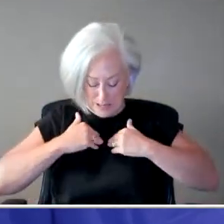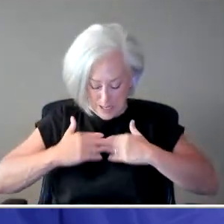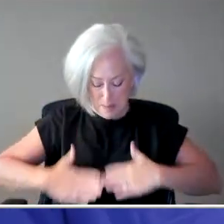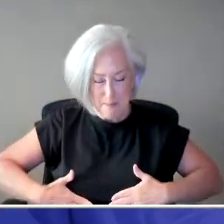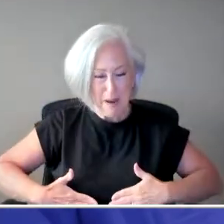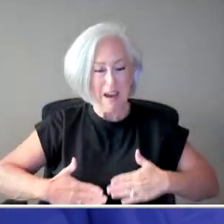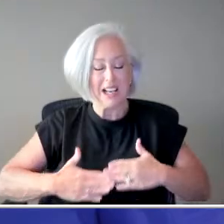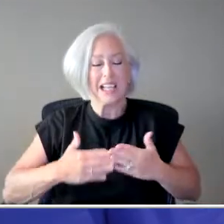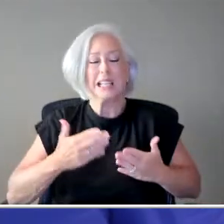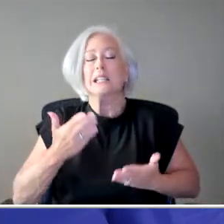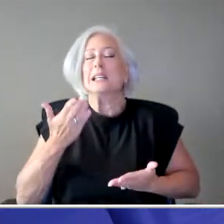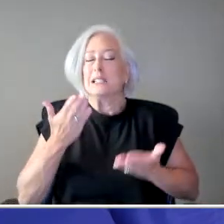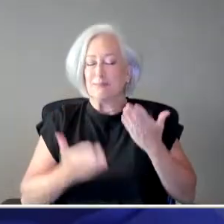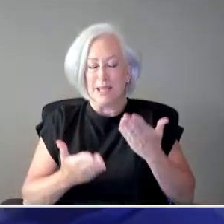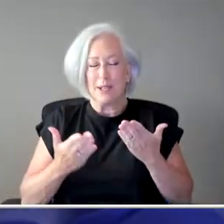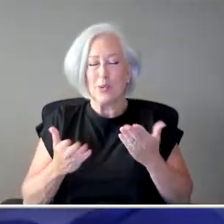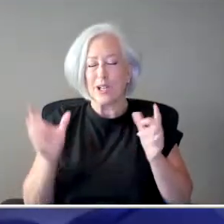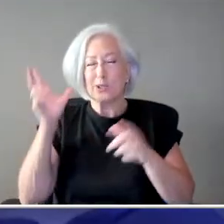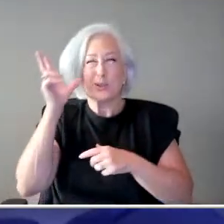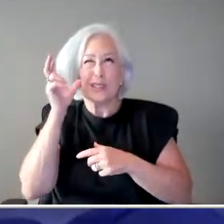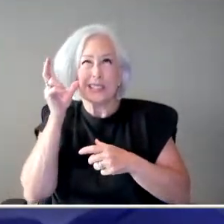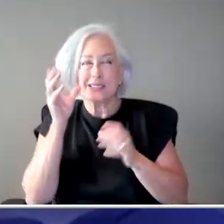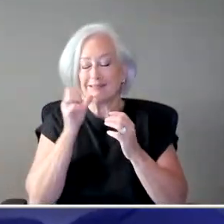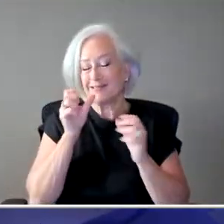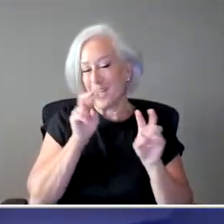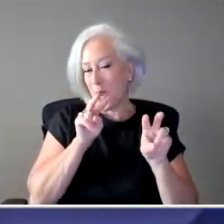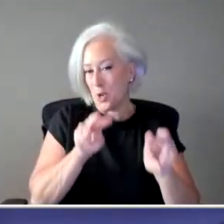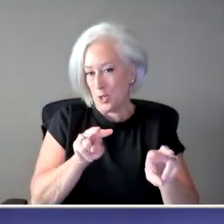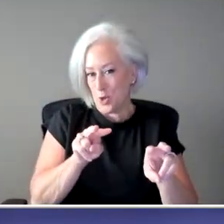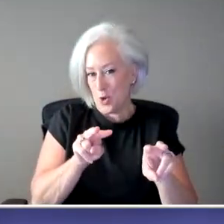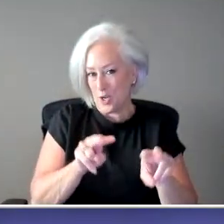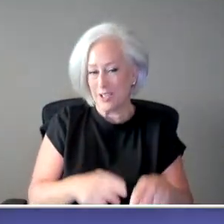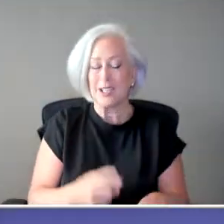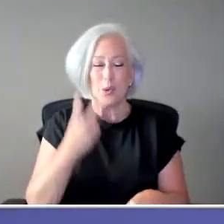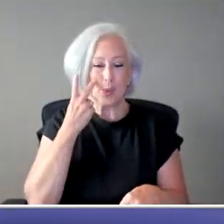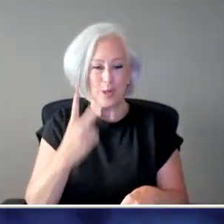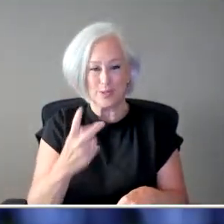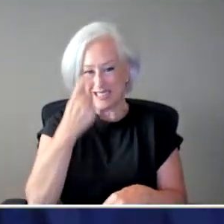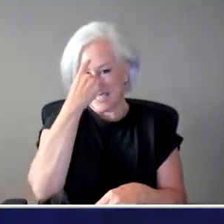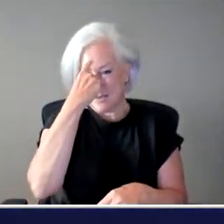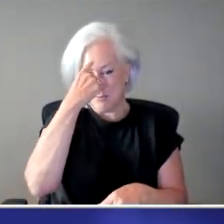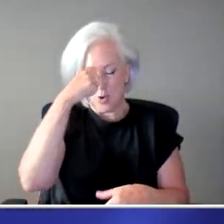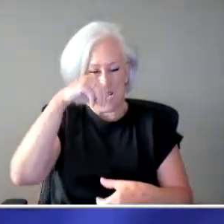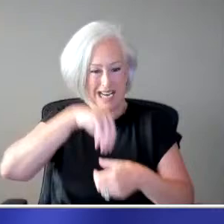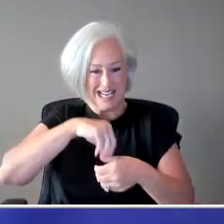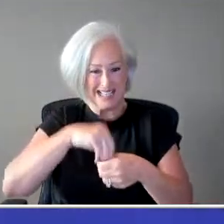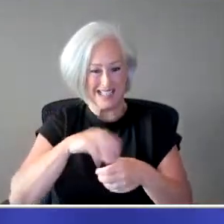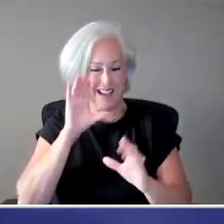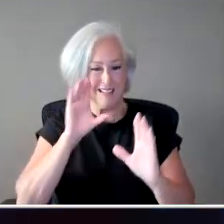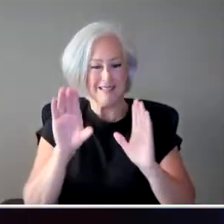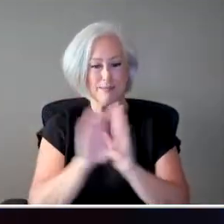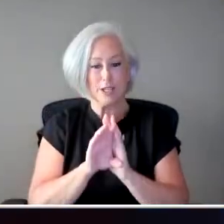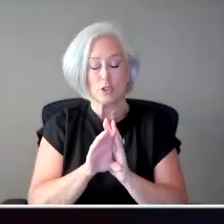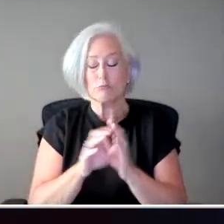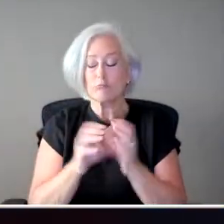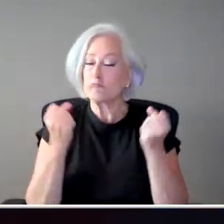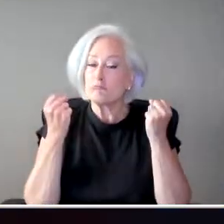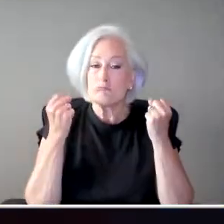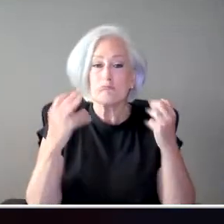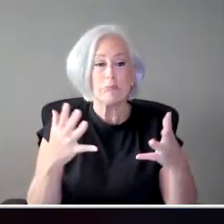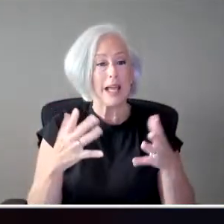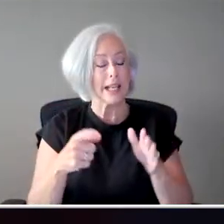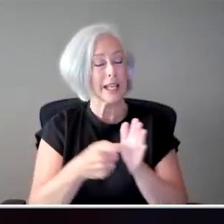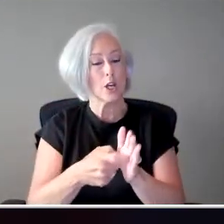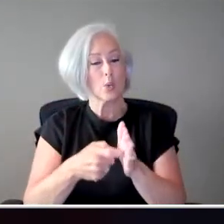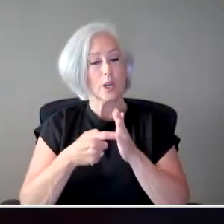photos of some brain shots in here, so we just wanted to make you aware. But Dr. Milligan, many brain surgeries, they require a microscope, but you're using something called